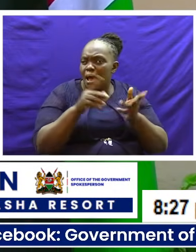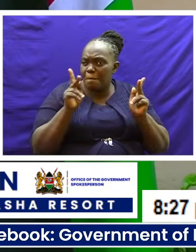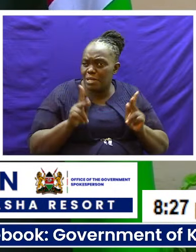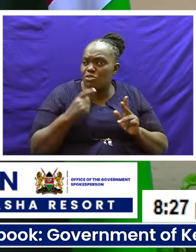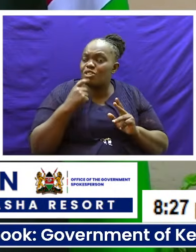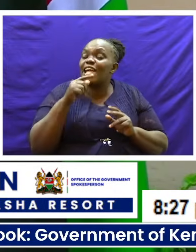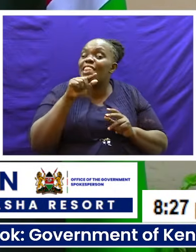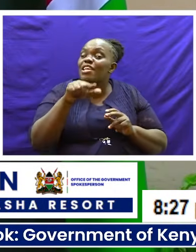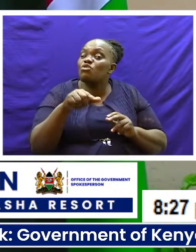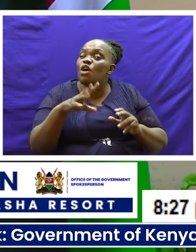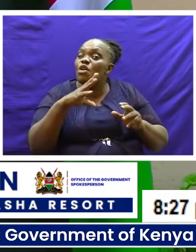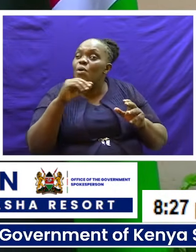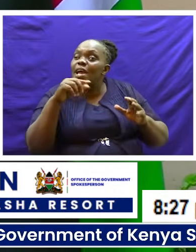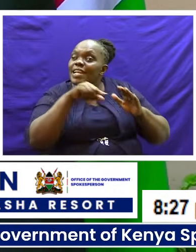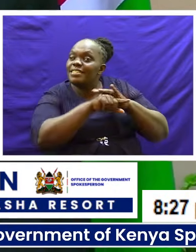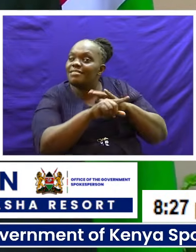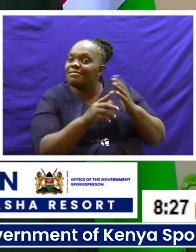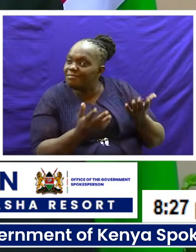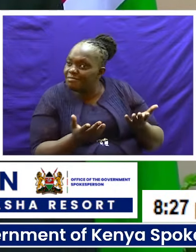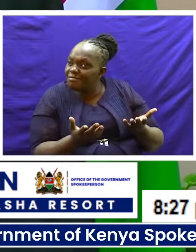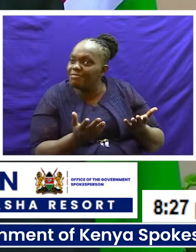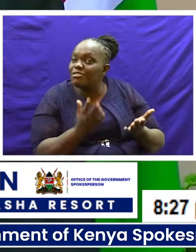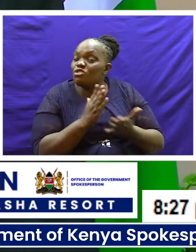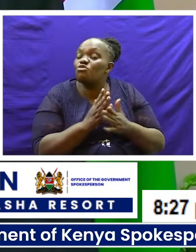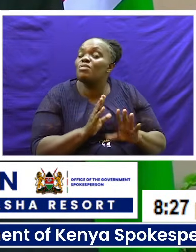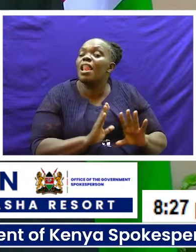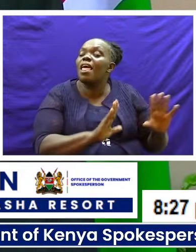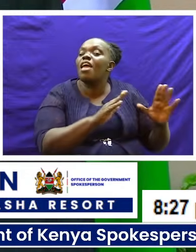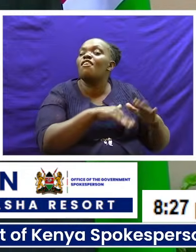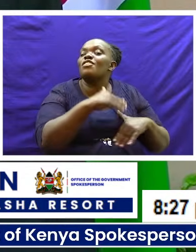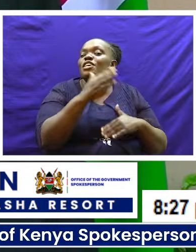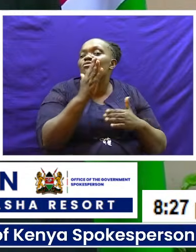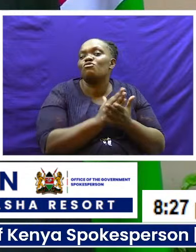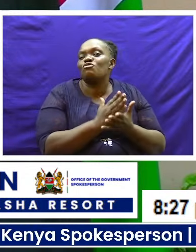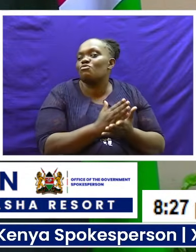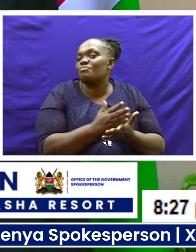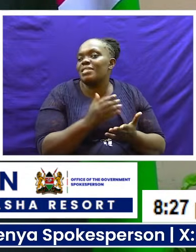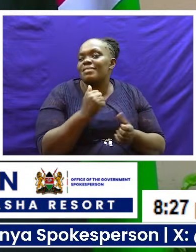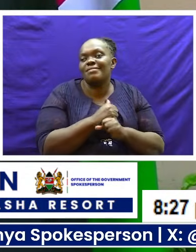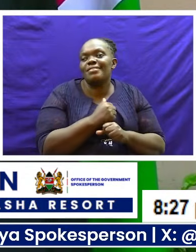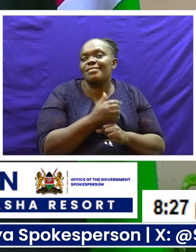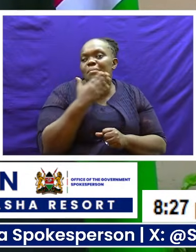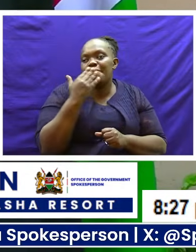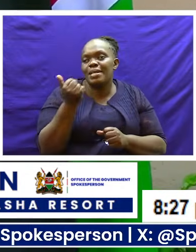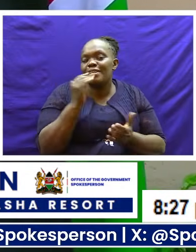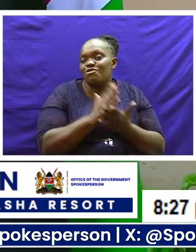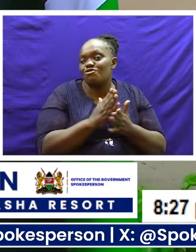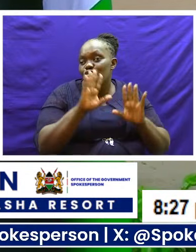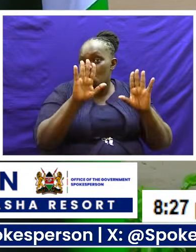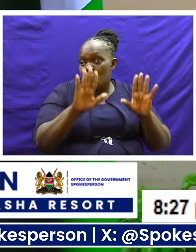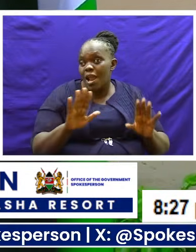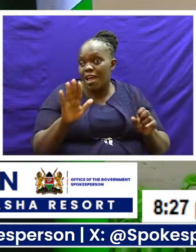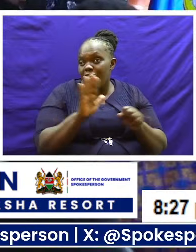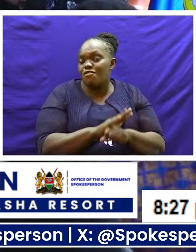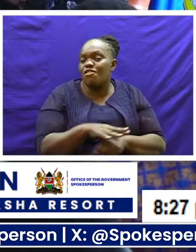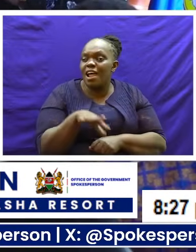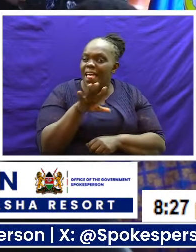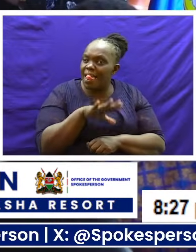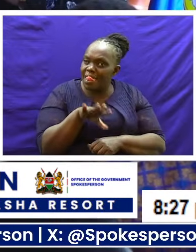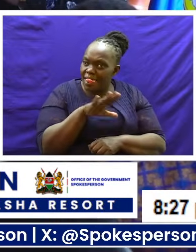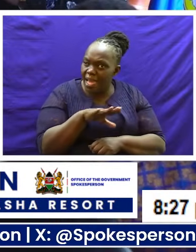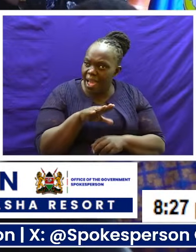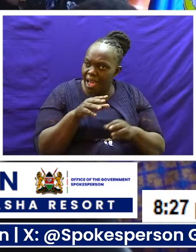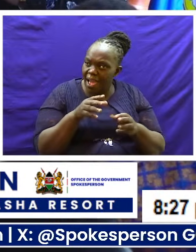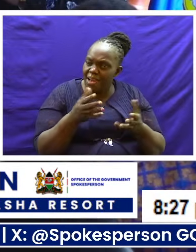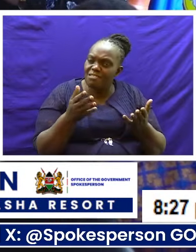one went in and I was left out and yet I did better. Wonderful. So let's now come to the issue of